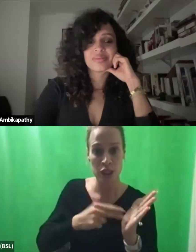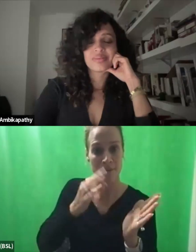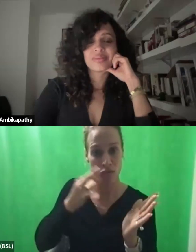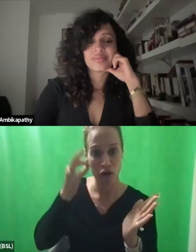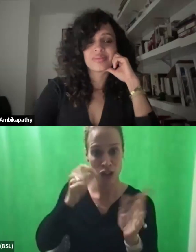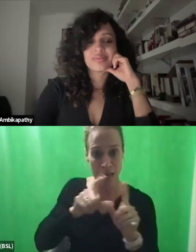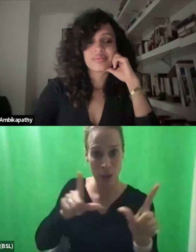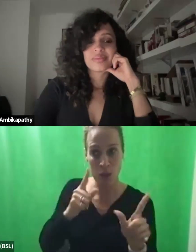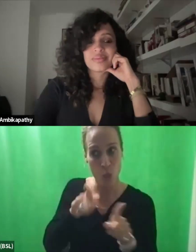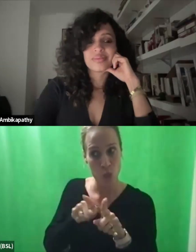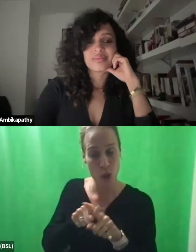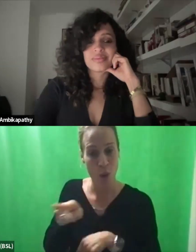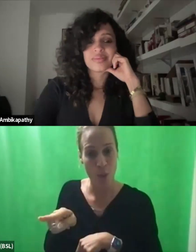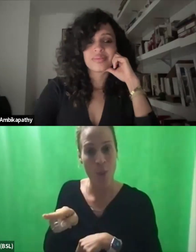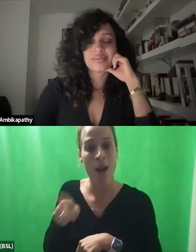long poem